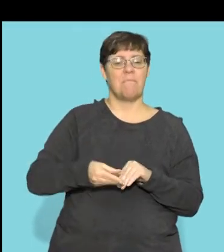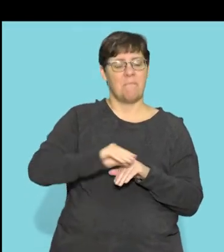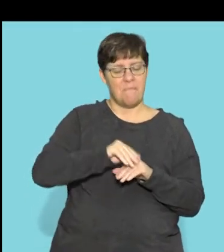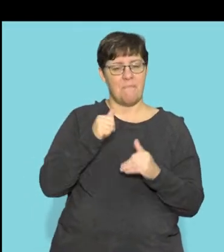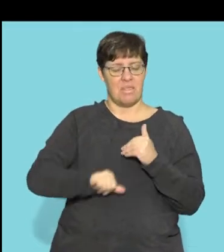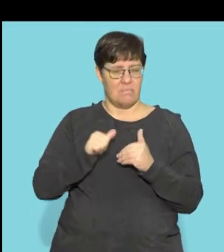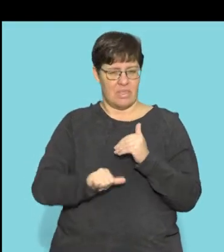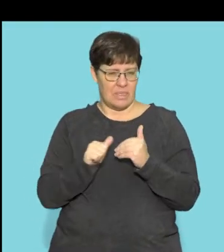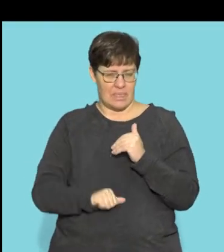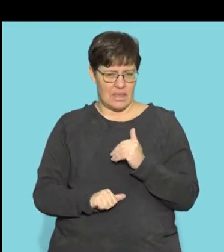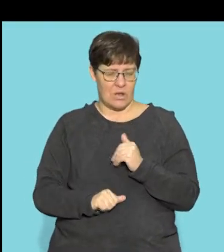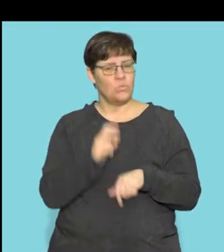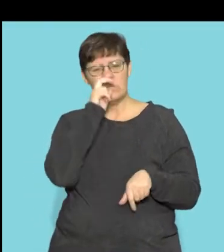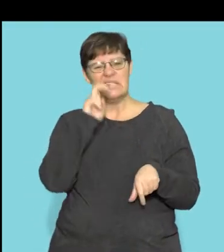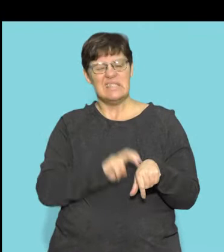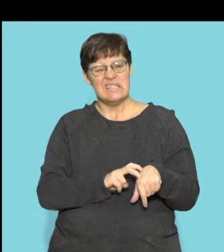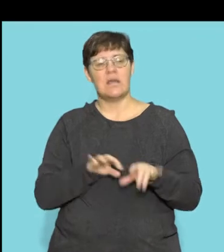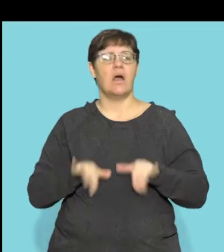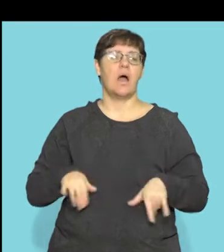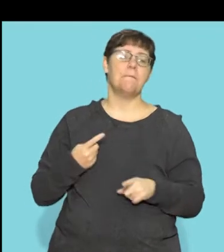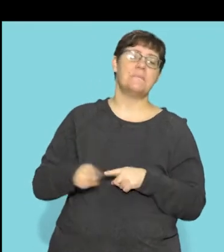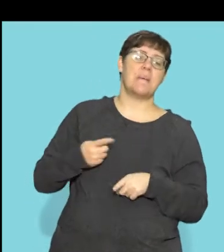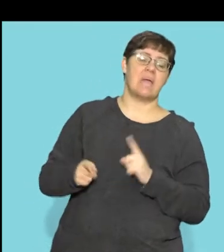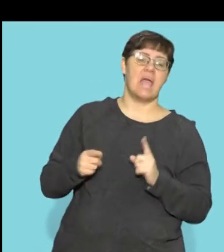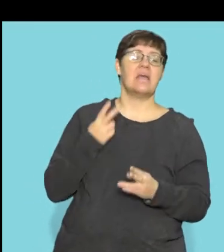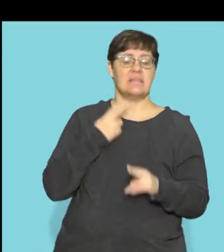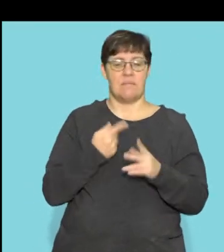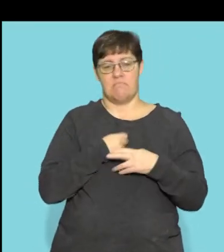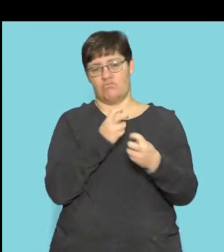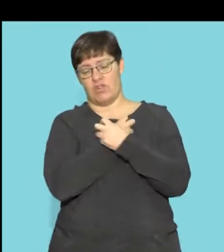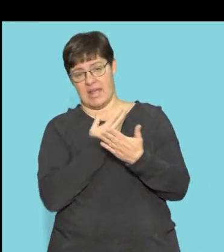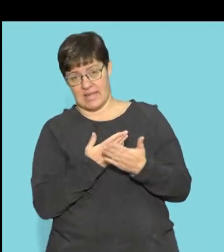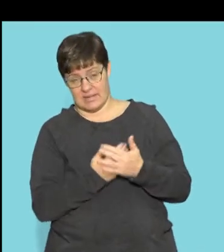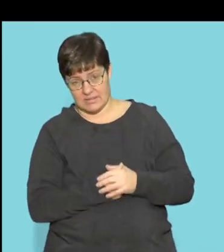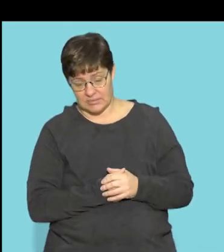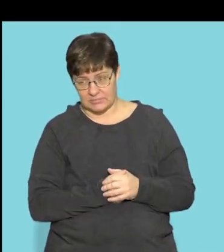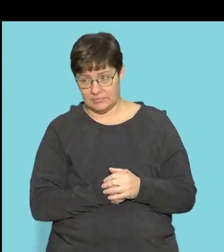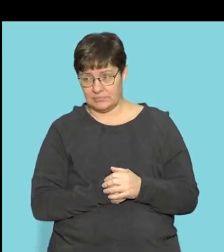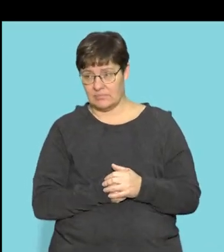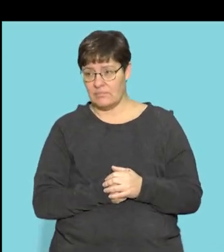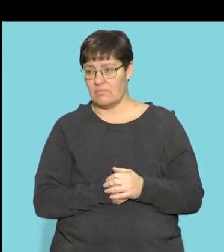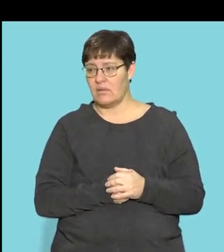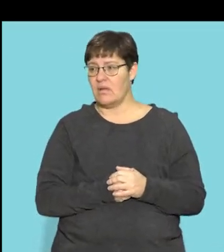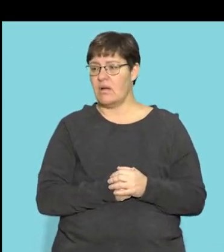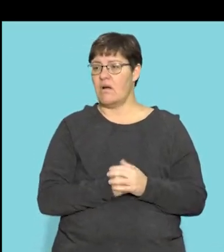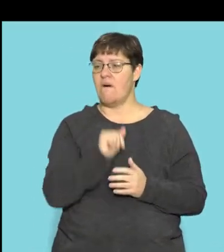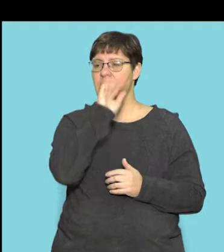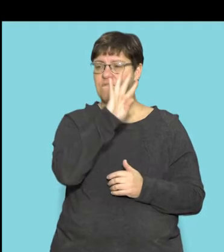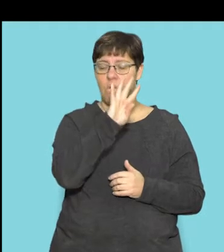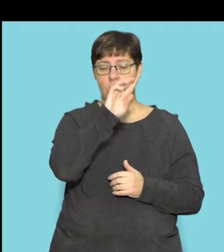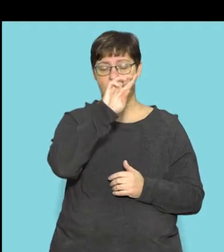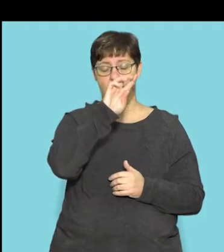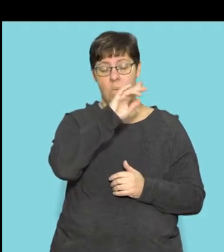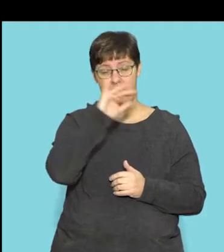years will you have to wait in order to retire? So the 4,500,000 is our future